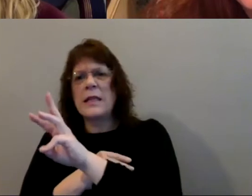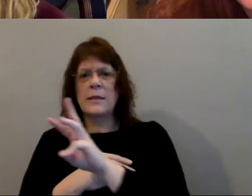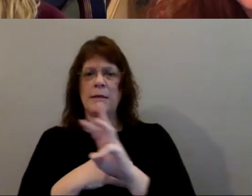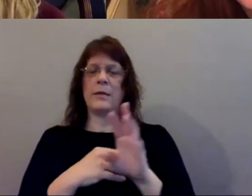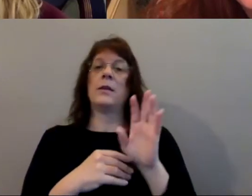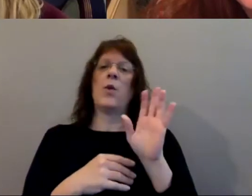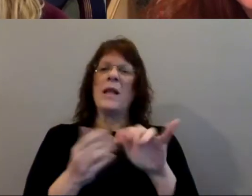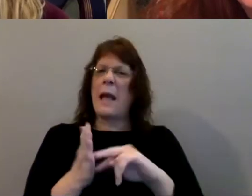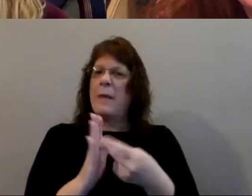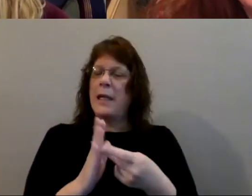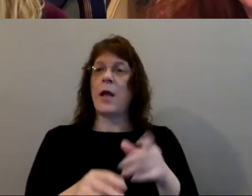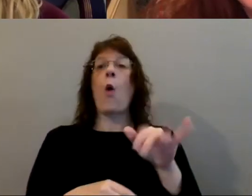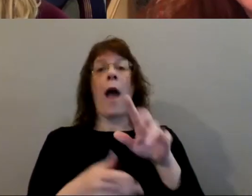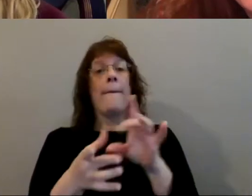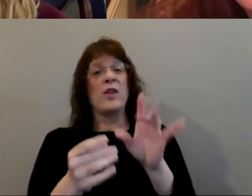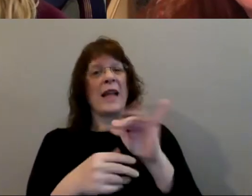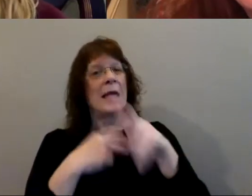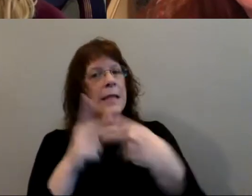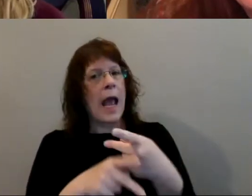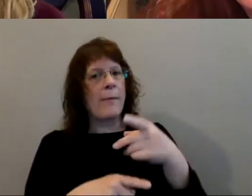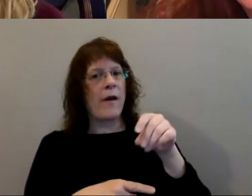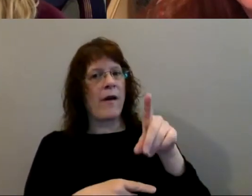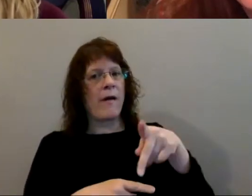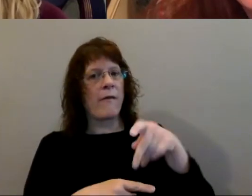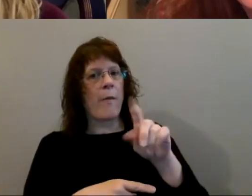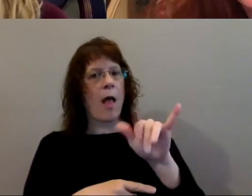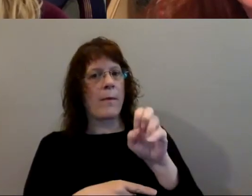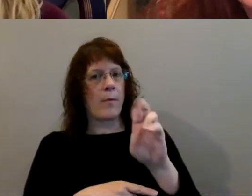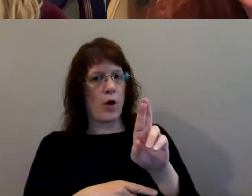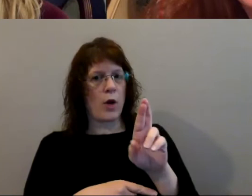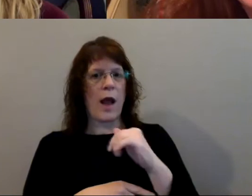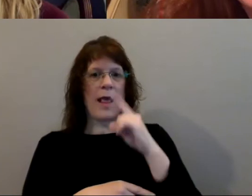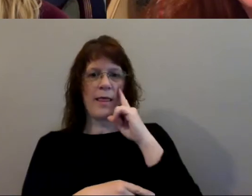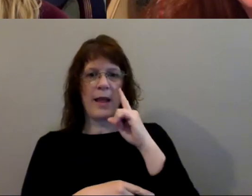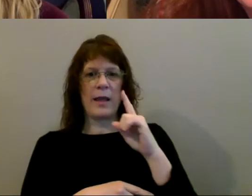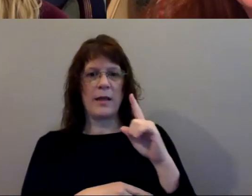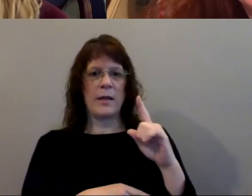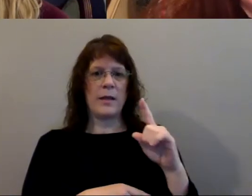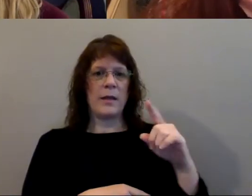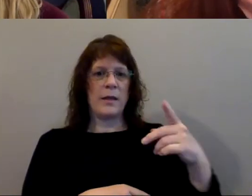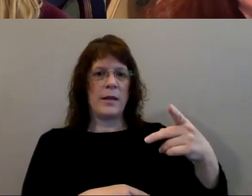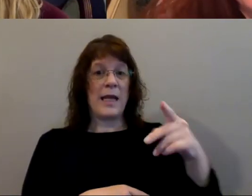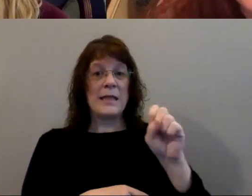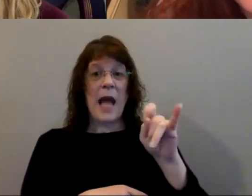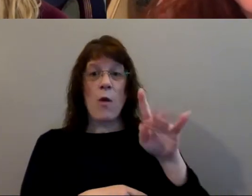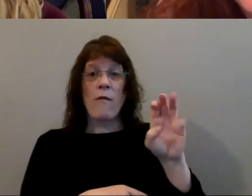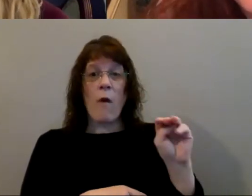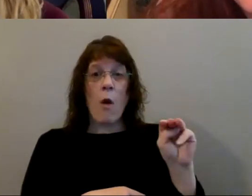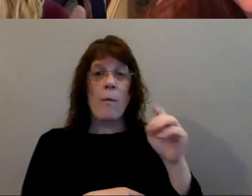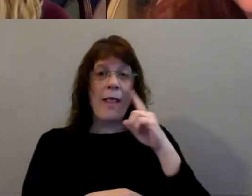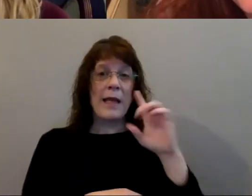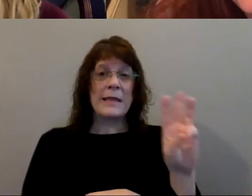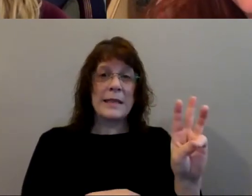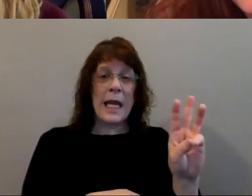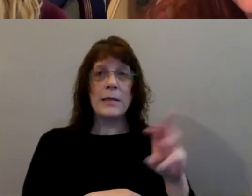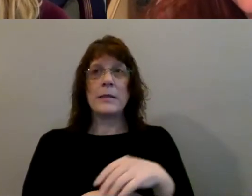like I mentioned polystyrene before, I think that's 6. And polyethylene, I think, is 1 and 2. And it's